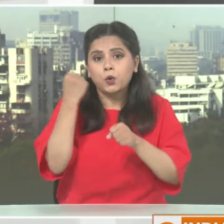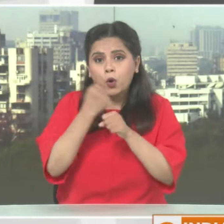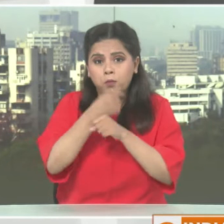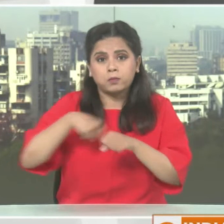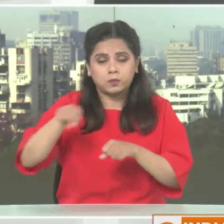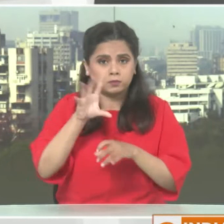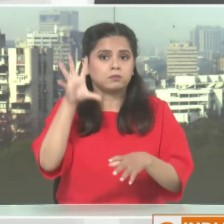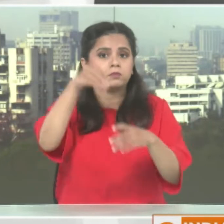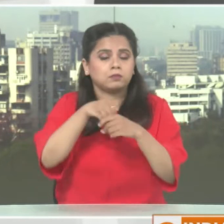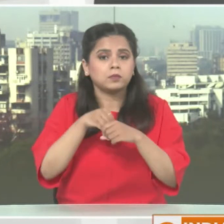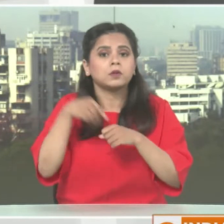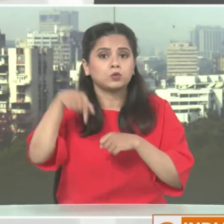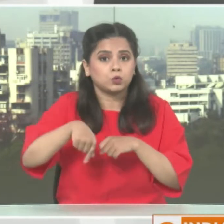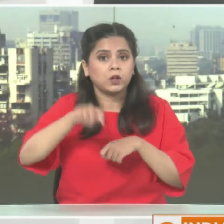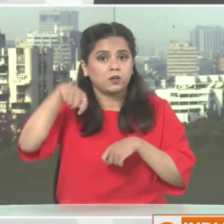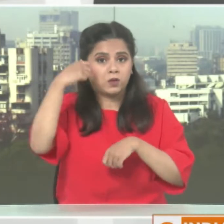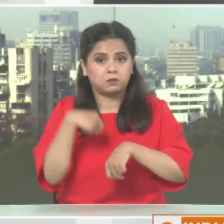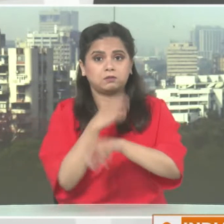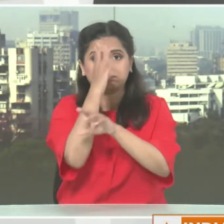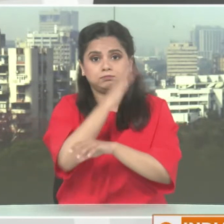part of the interaction.